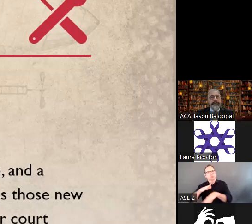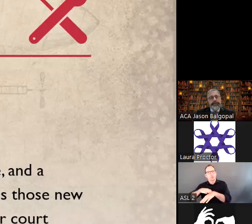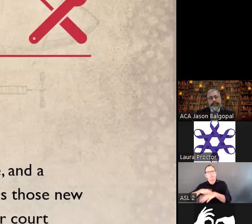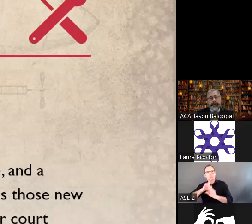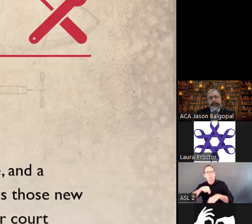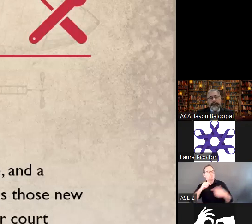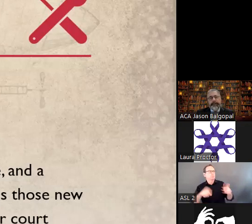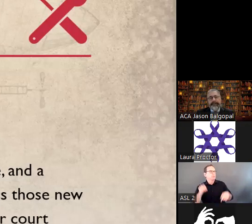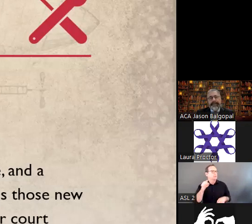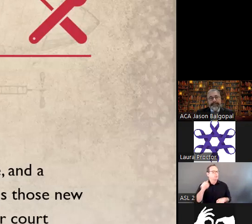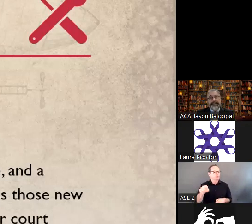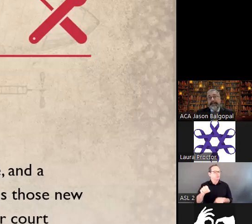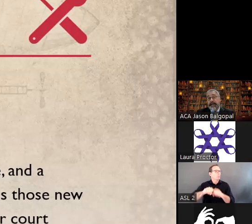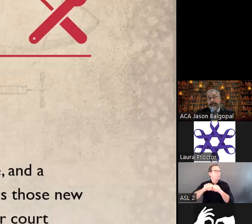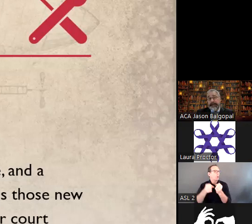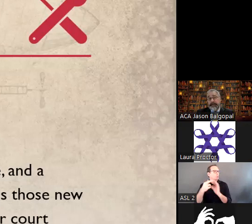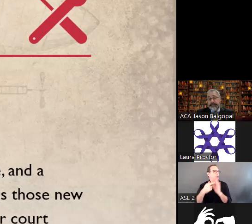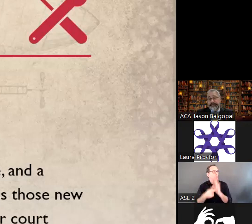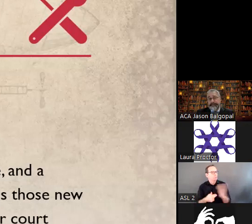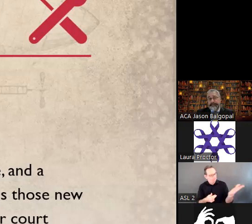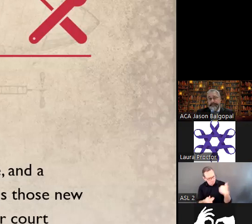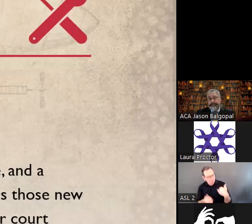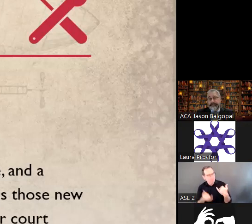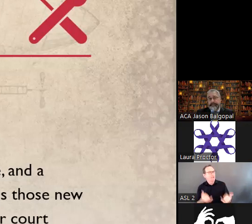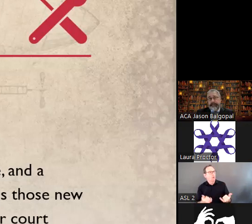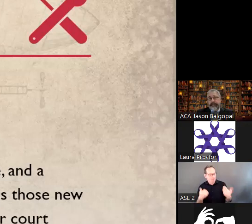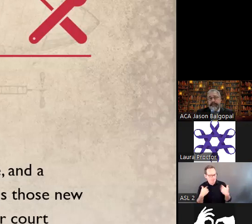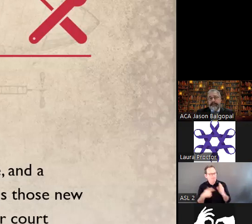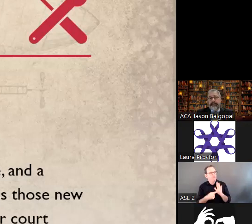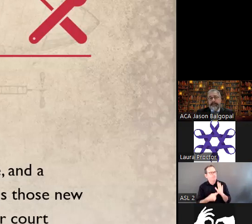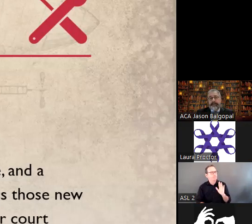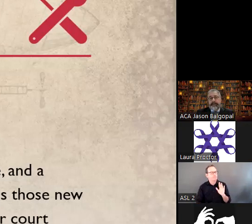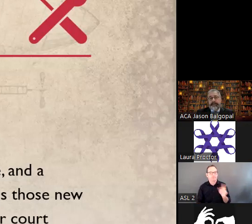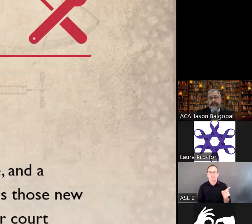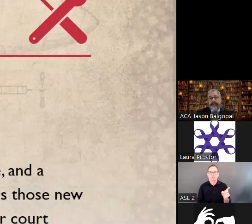It's also important that it be done in a timely fashion.